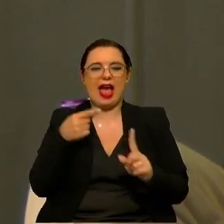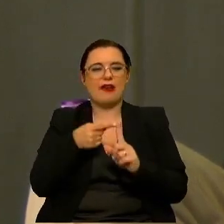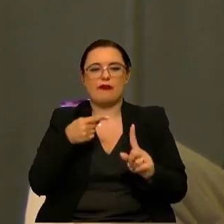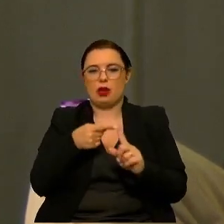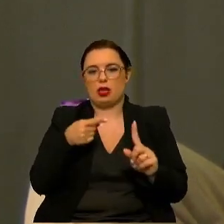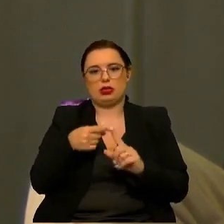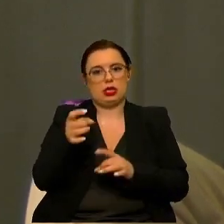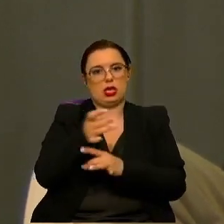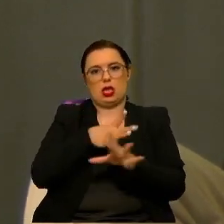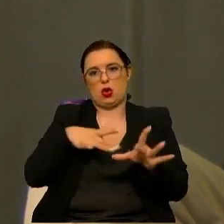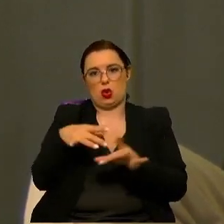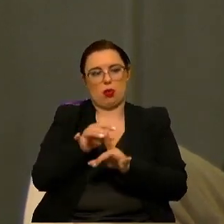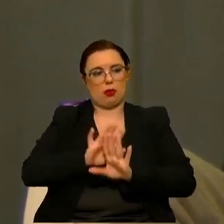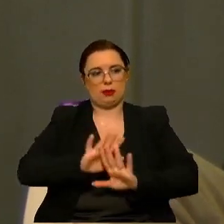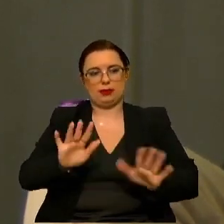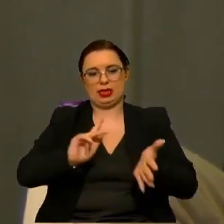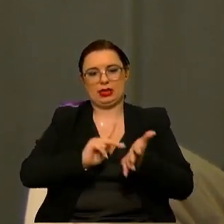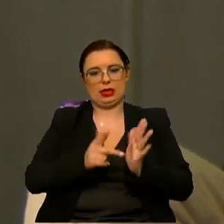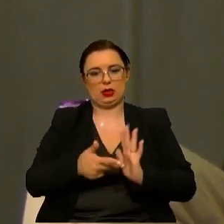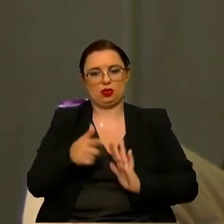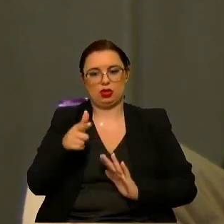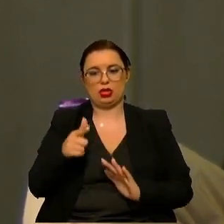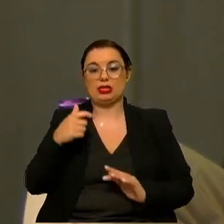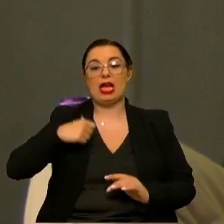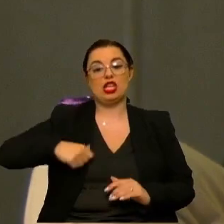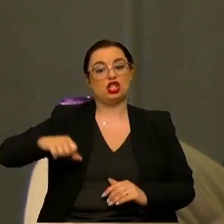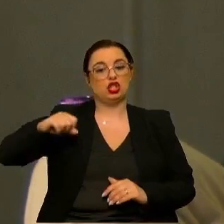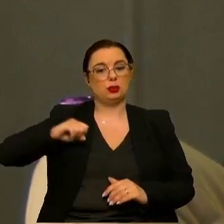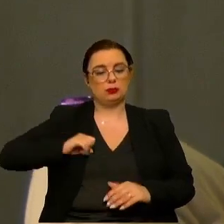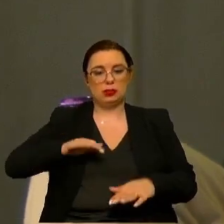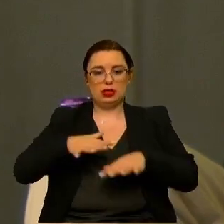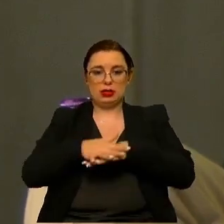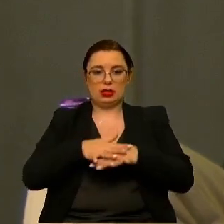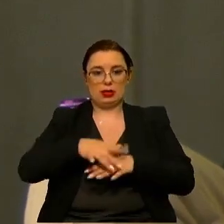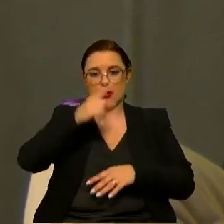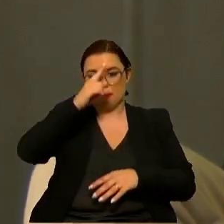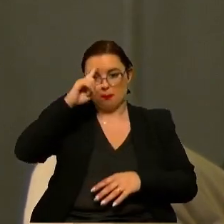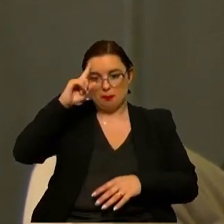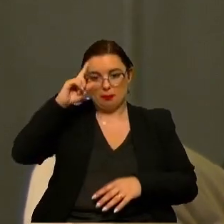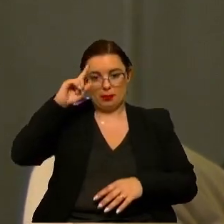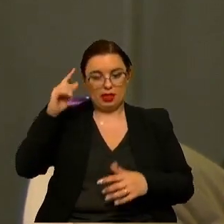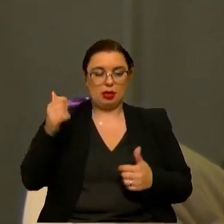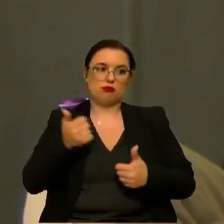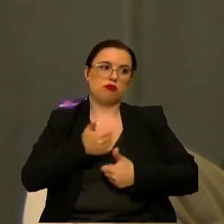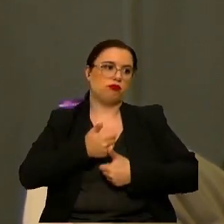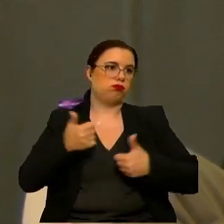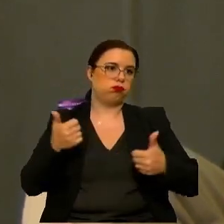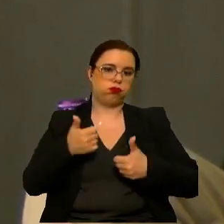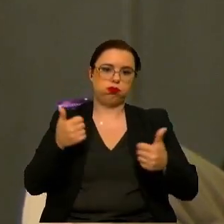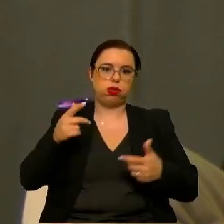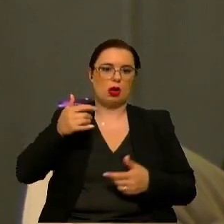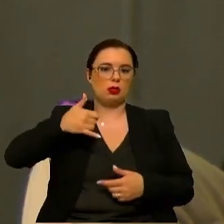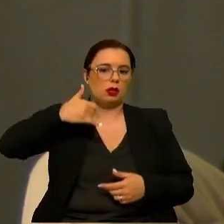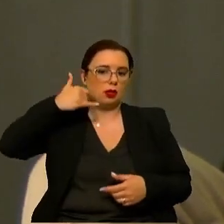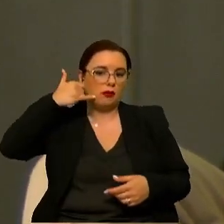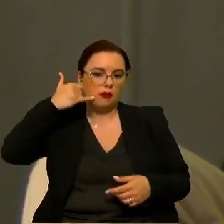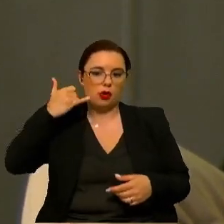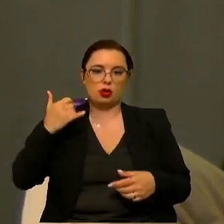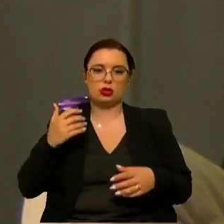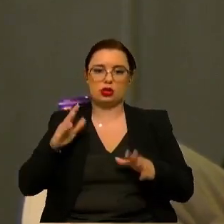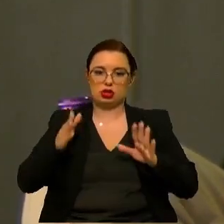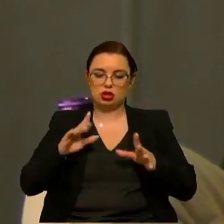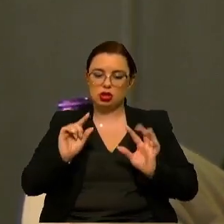implementation. Austria is a benchmark in Europe, and Spain. They have in Madrid a